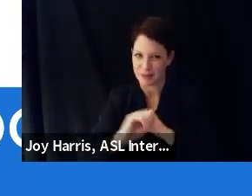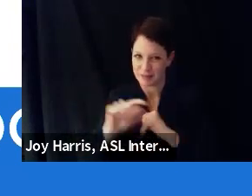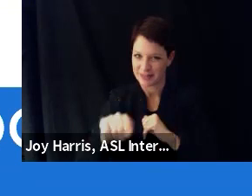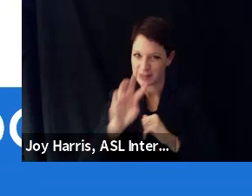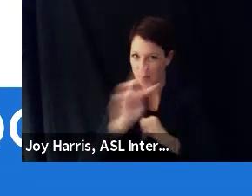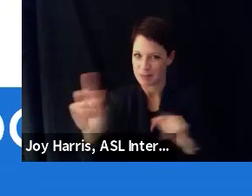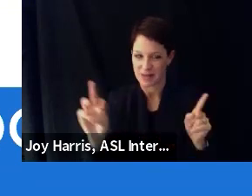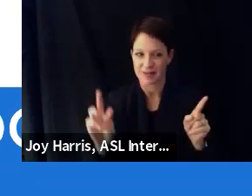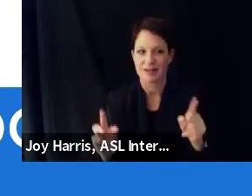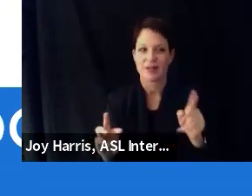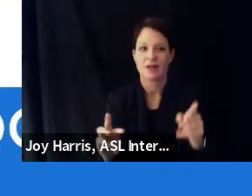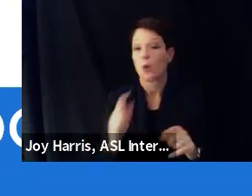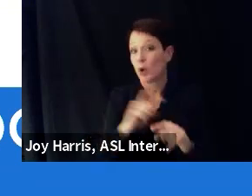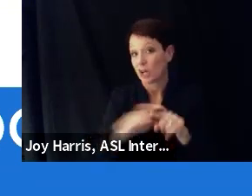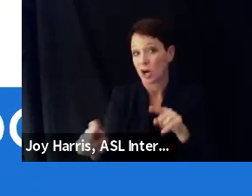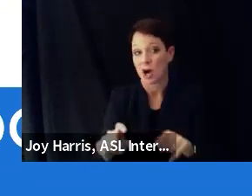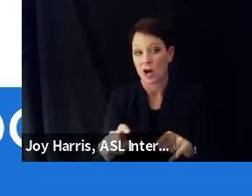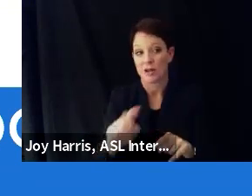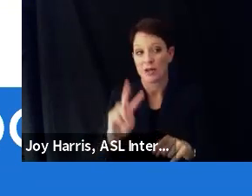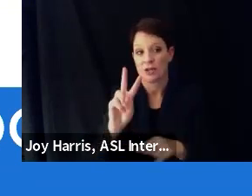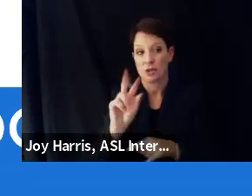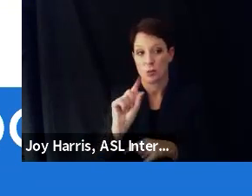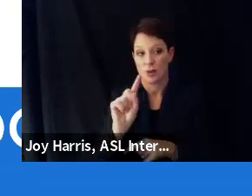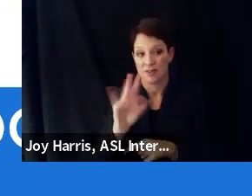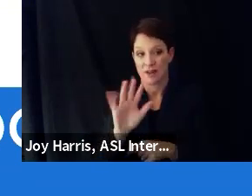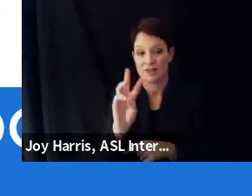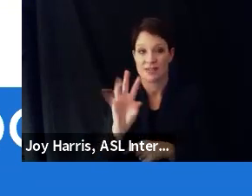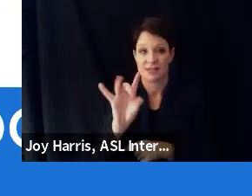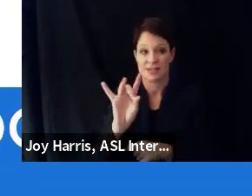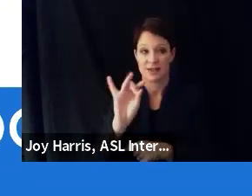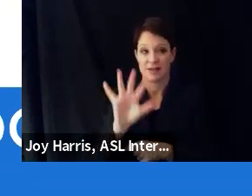website or you can call our call center,